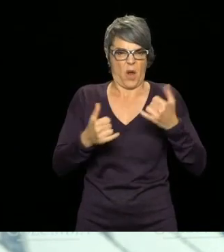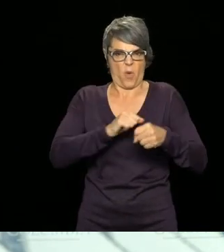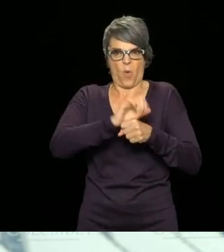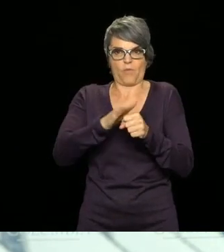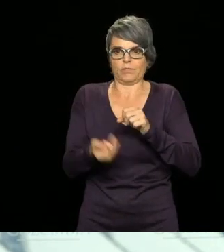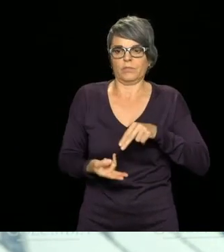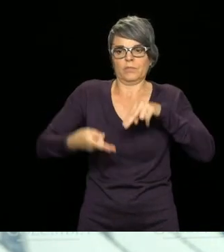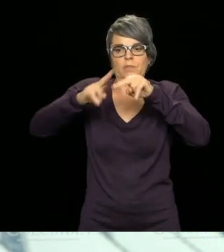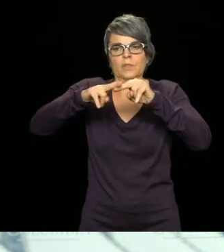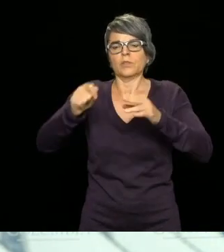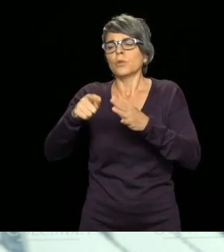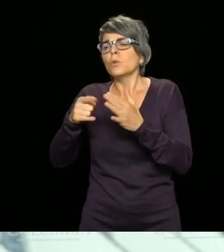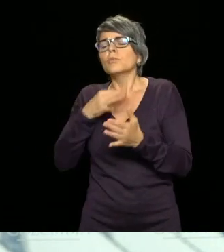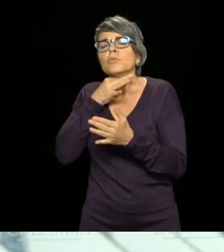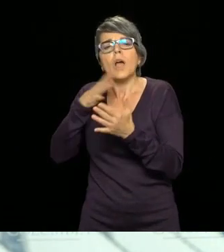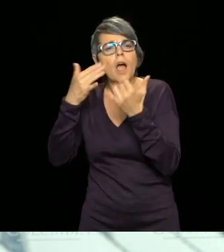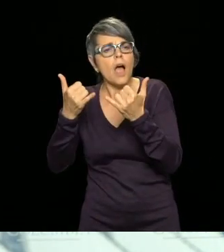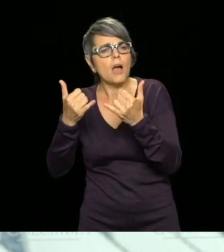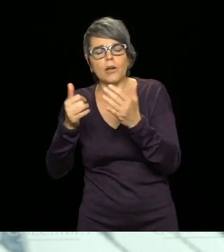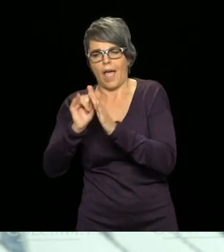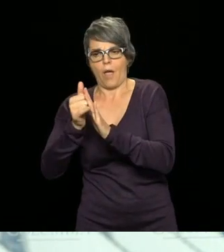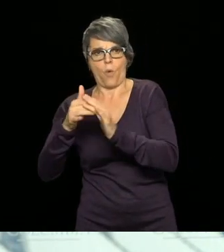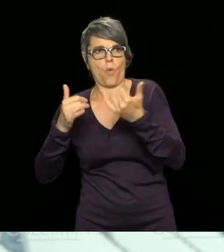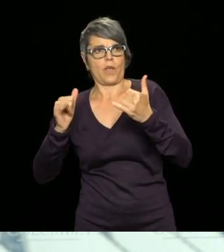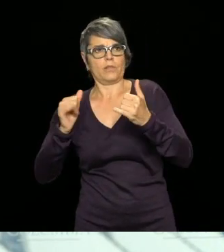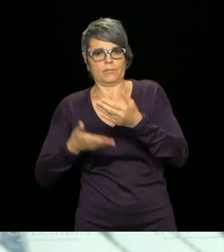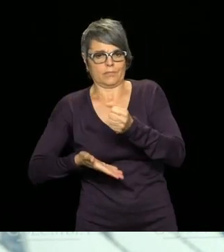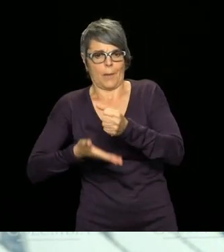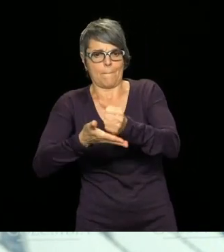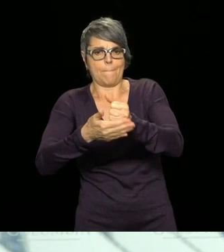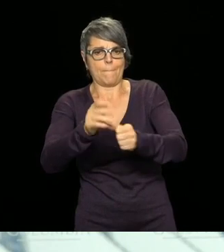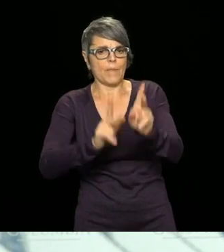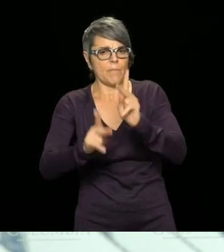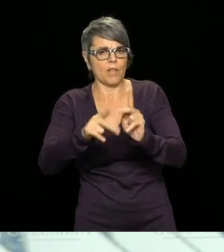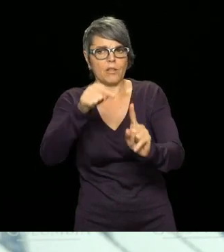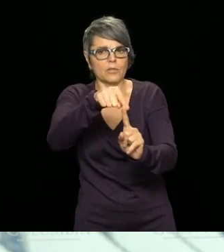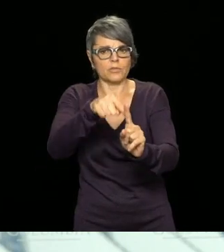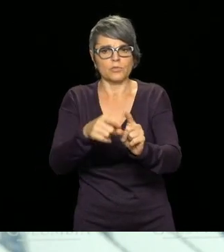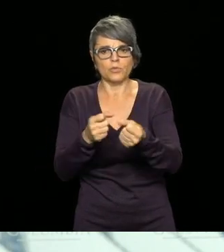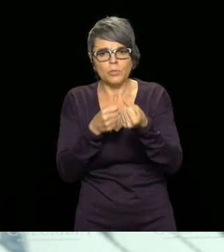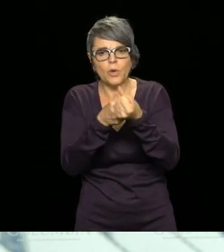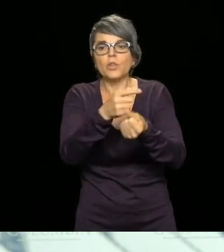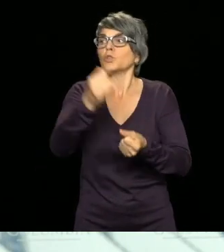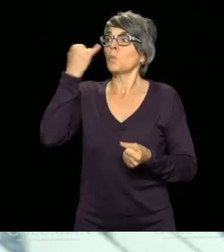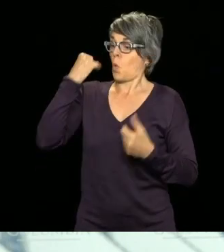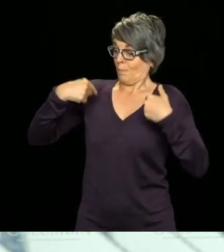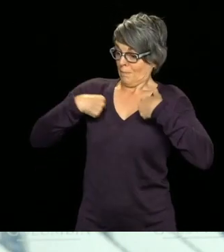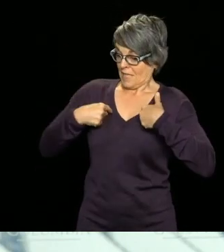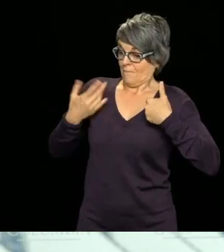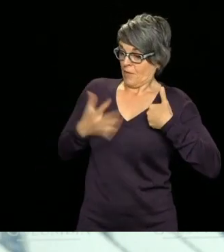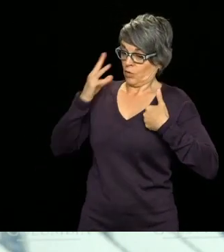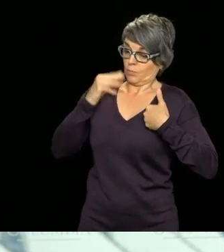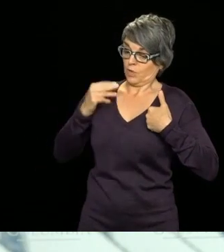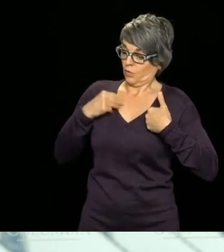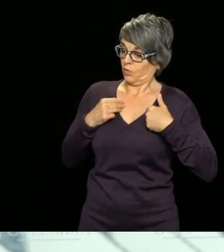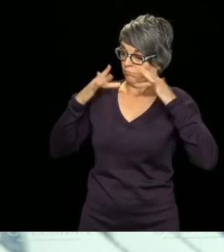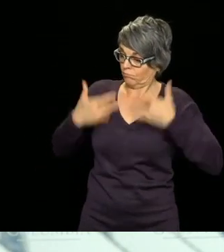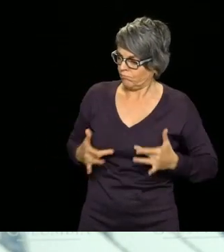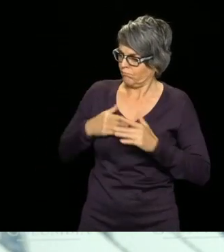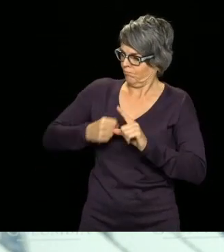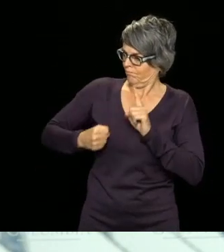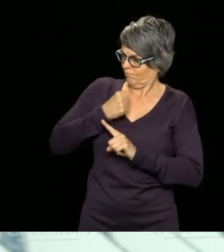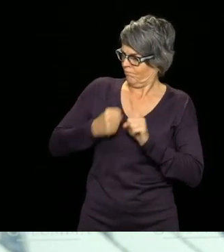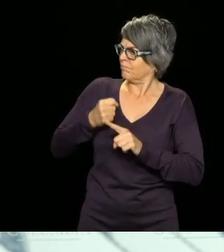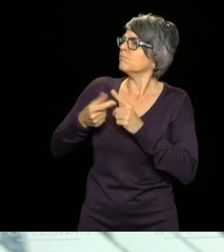survivors now? And if I am one of those people, what will that look like and how that can help me right now? Well,